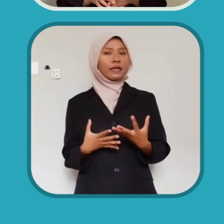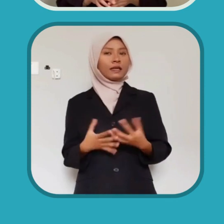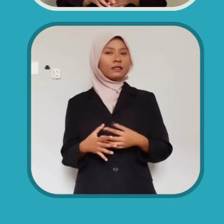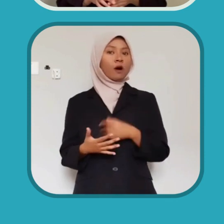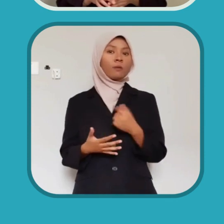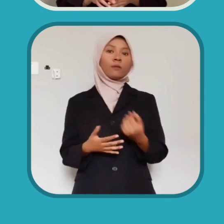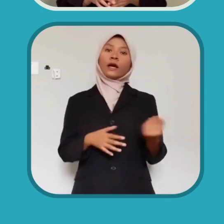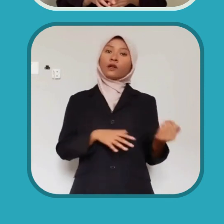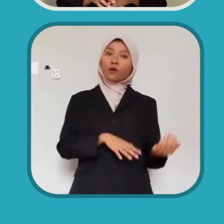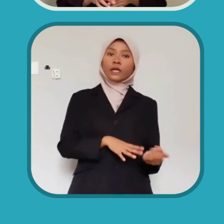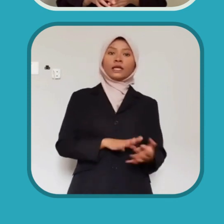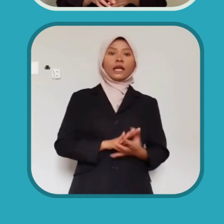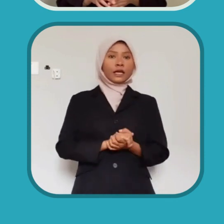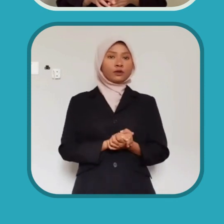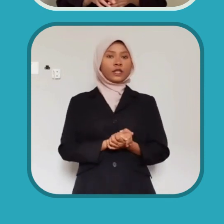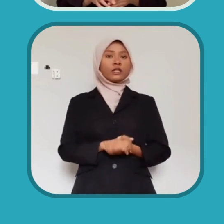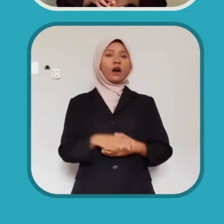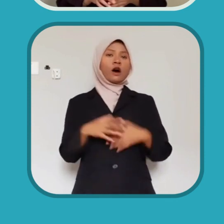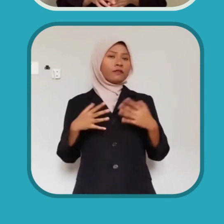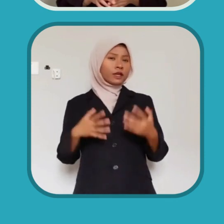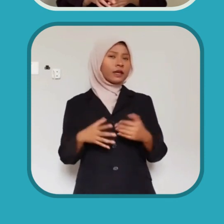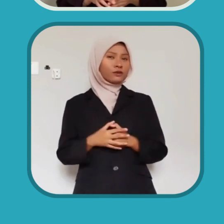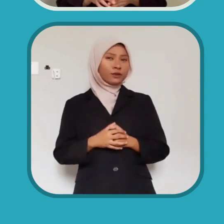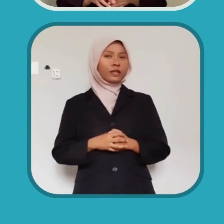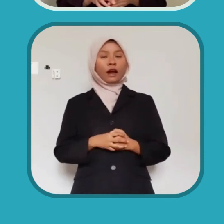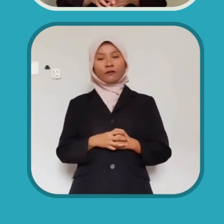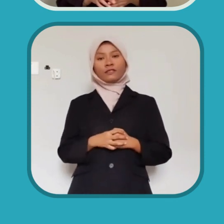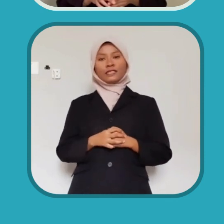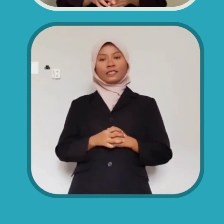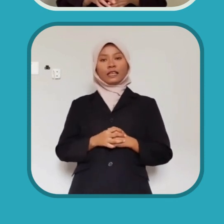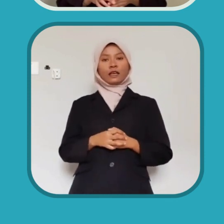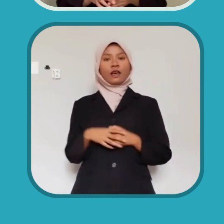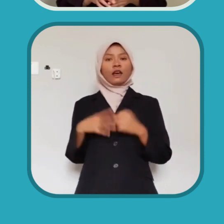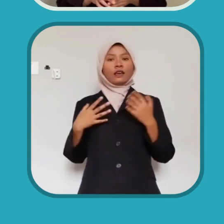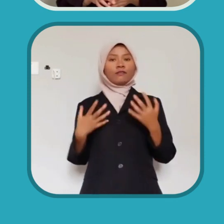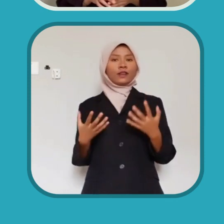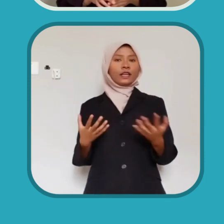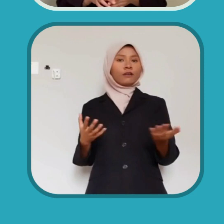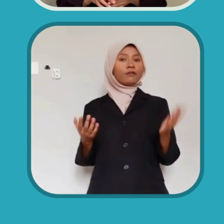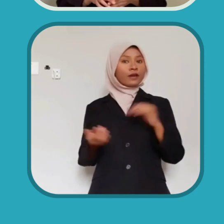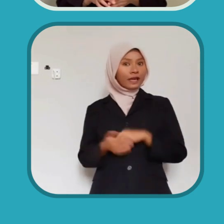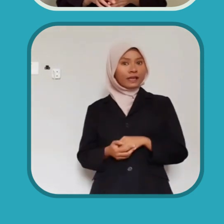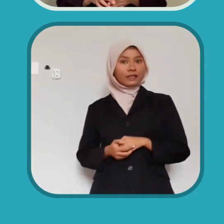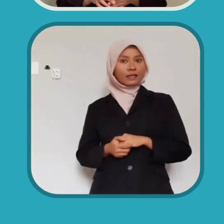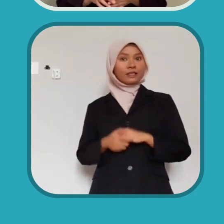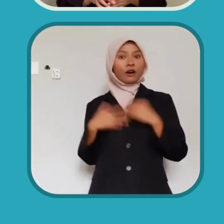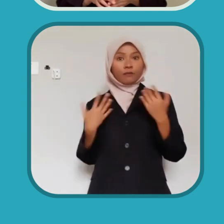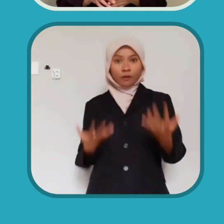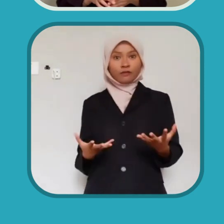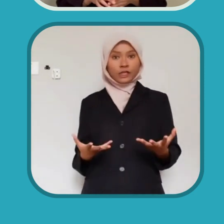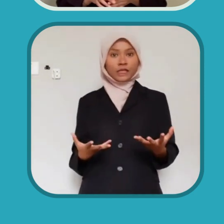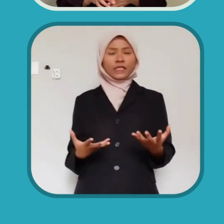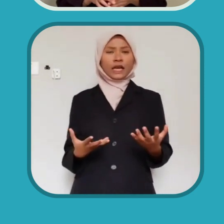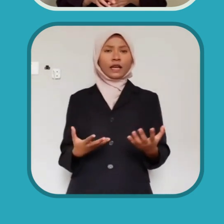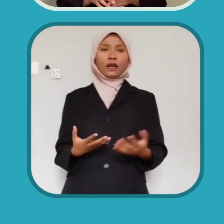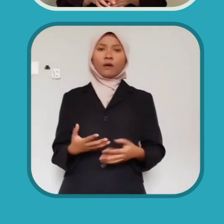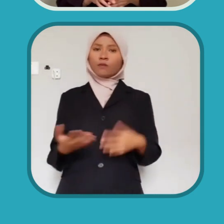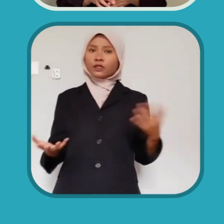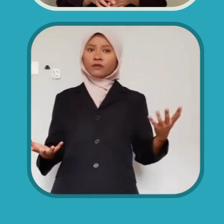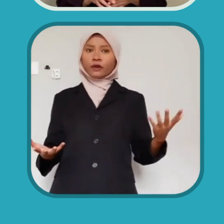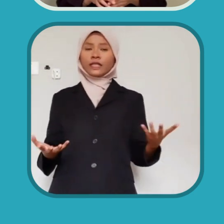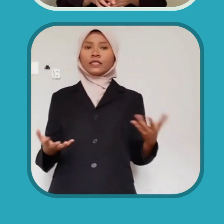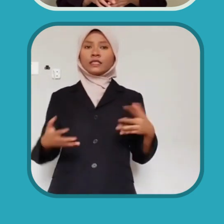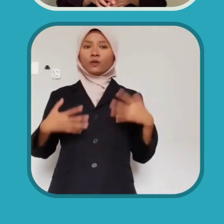and understanding is opened by knowing the language of the country they are visiting. Even if your kids is not proficient